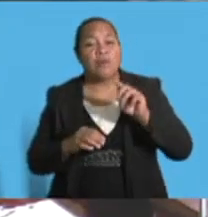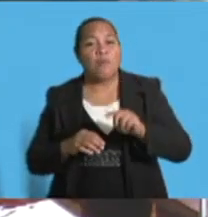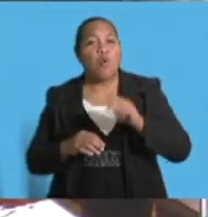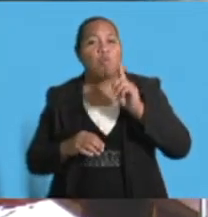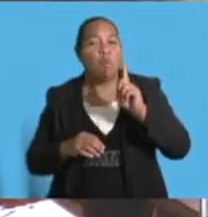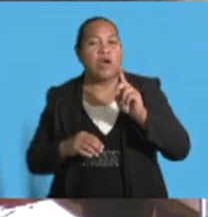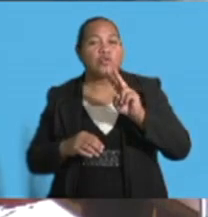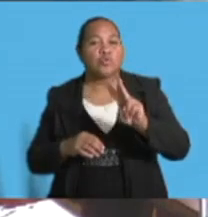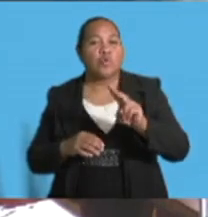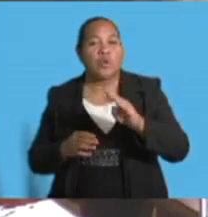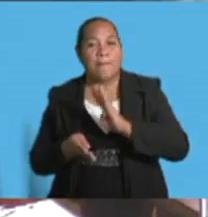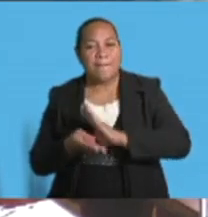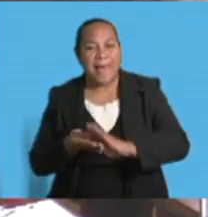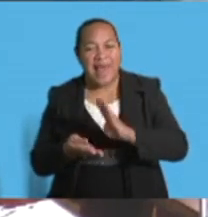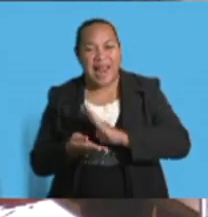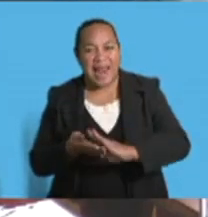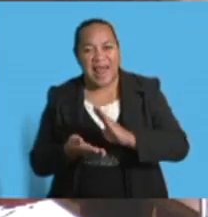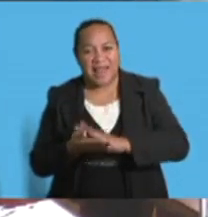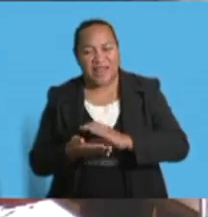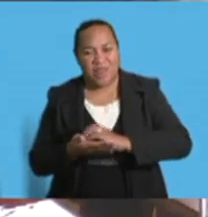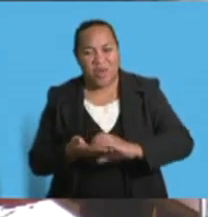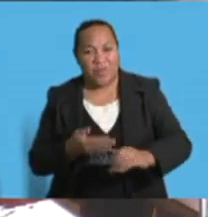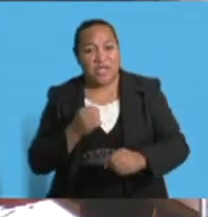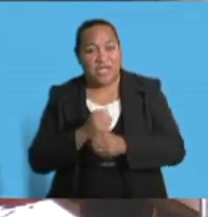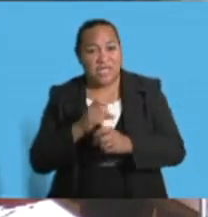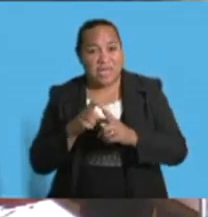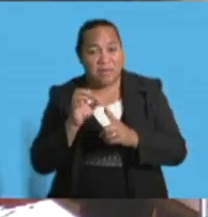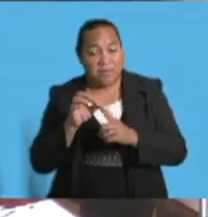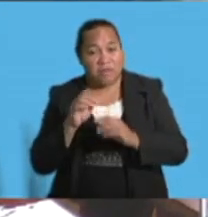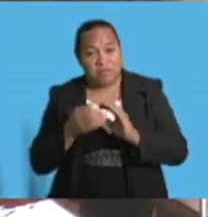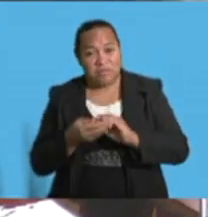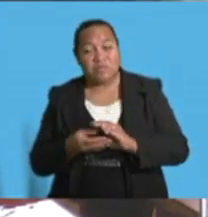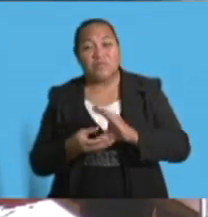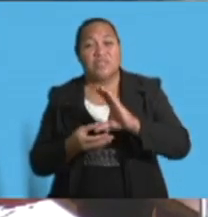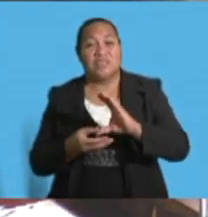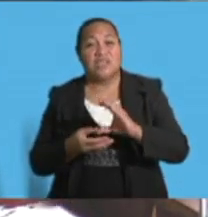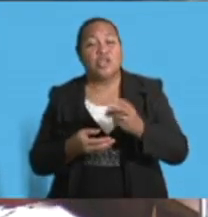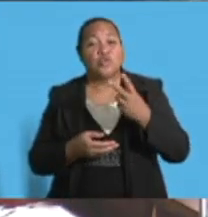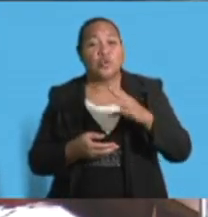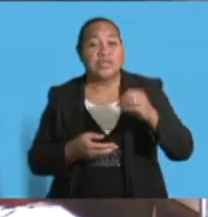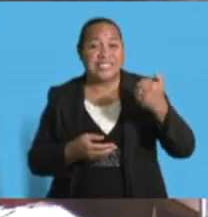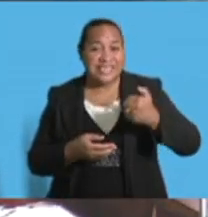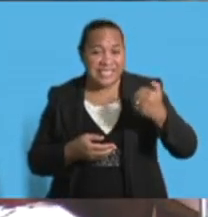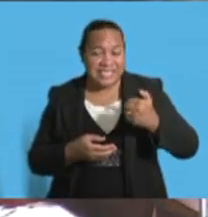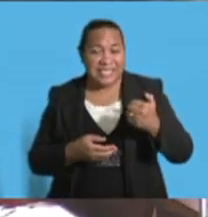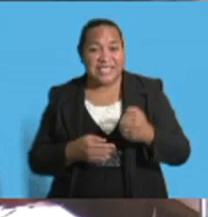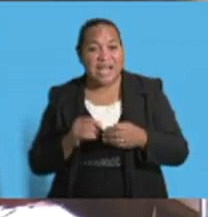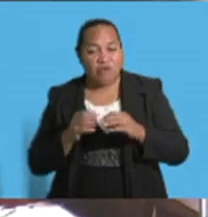billion. The GDP increased to 8.67 billion. In 2016, our revenue